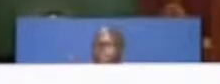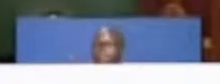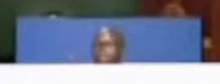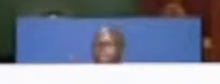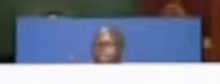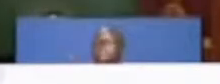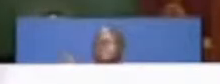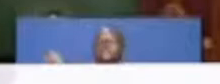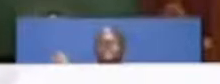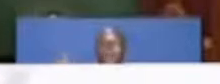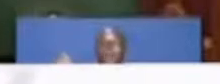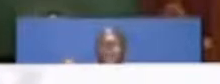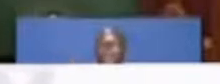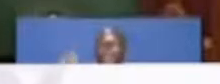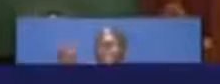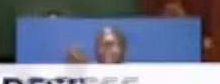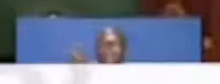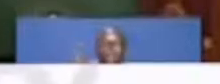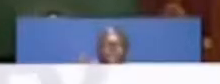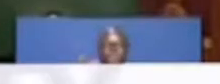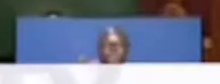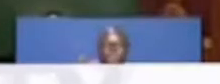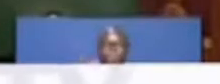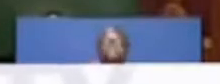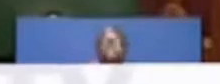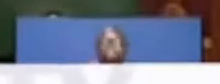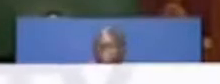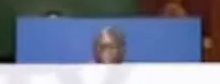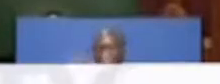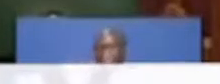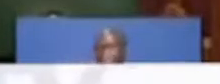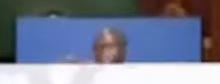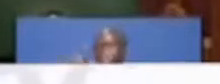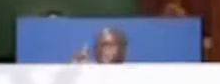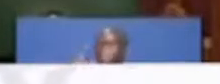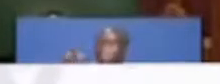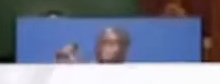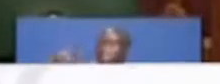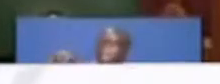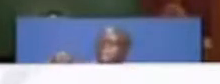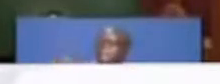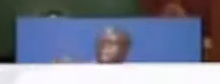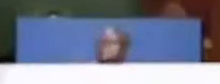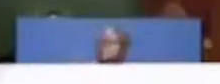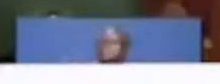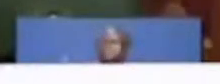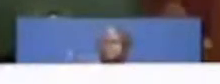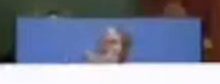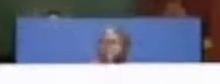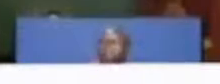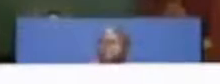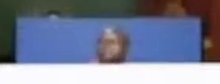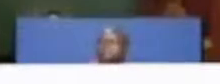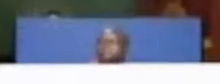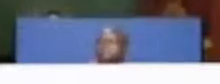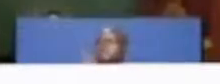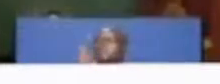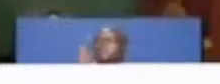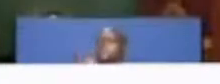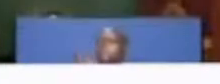4.74 trillion Kenya shillings. This GDP was accumulated in a span of